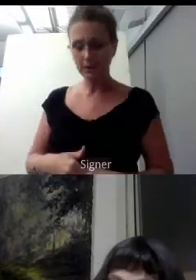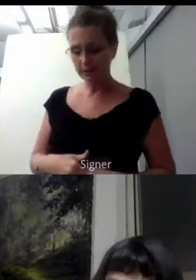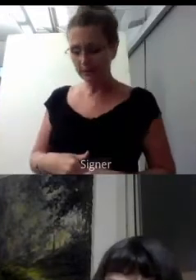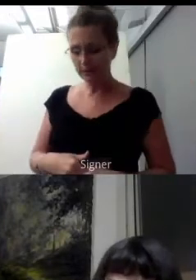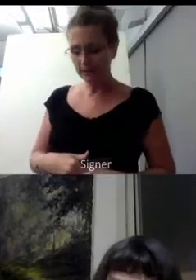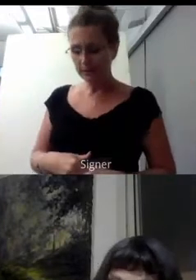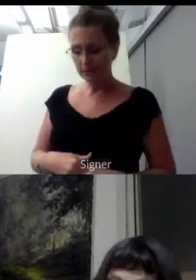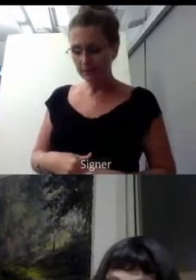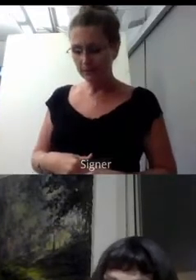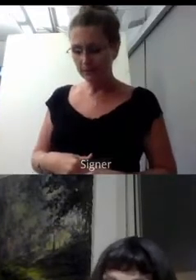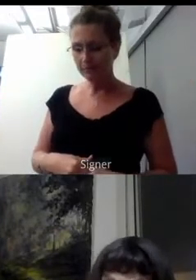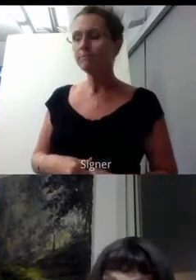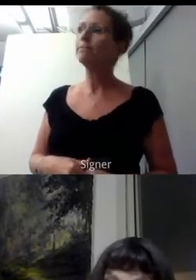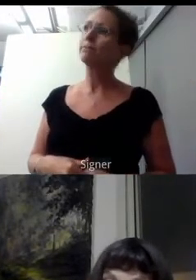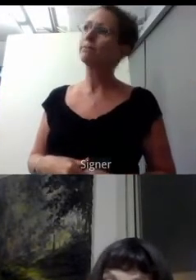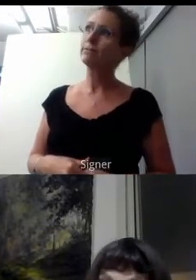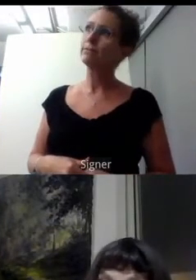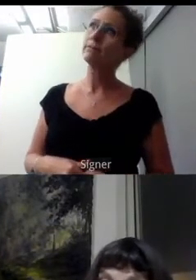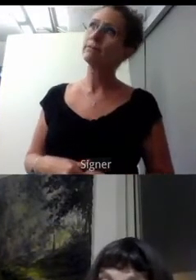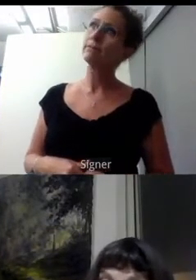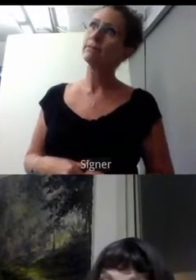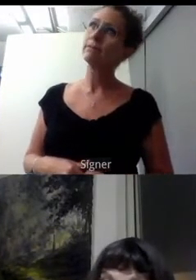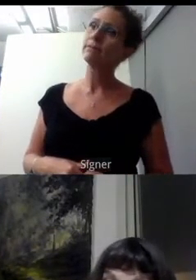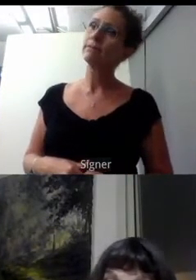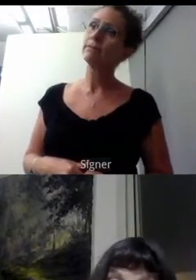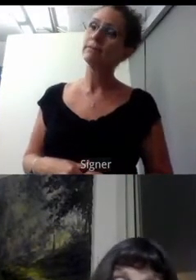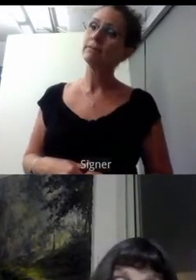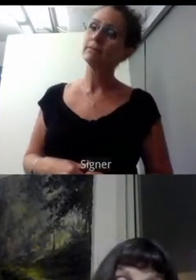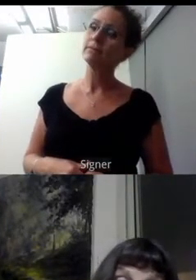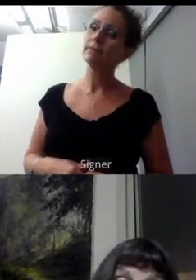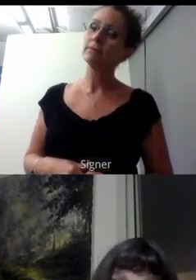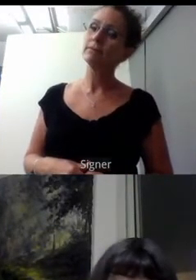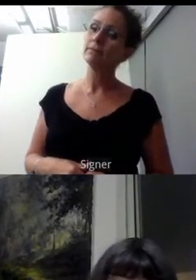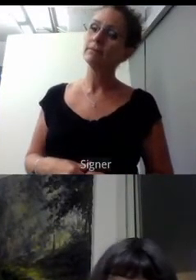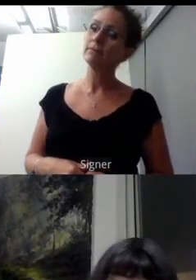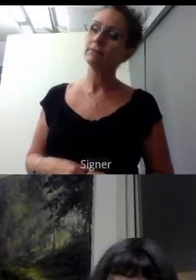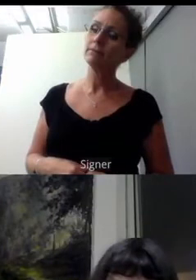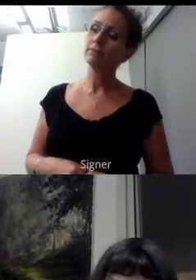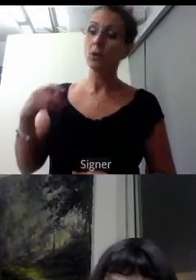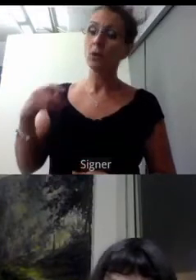Individuals have also the right to bring accessibility claims privately.